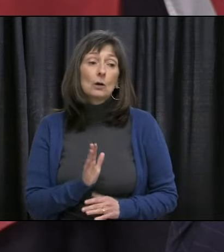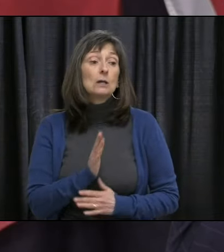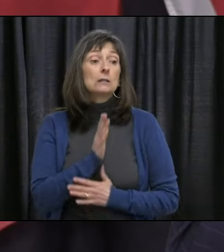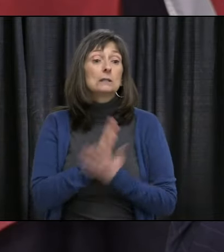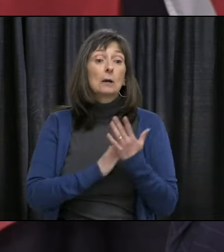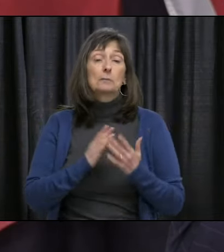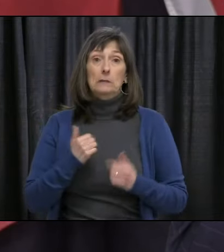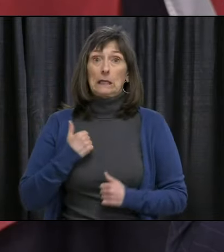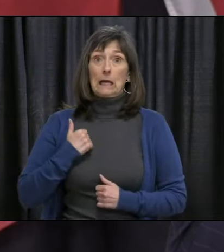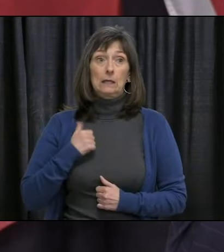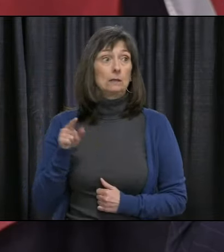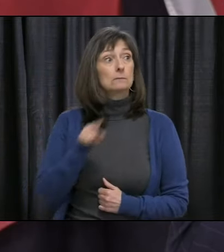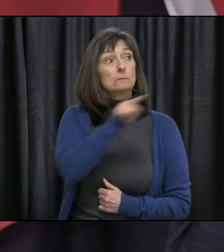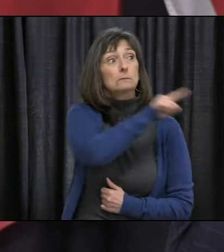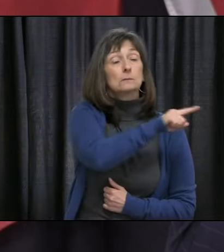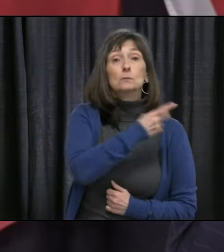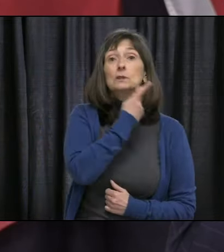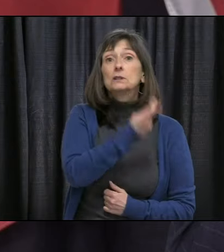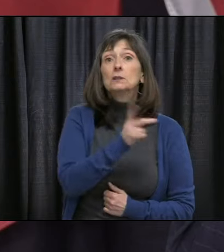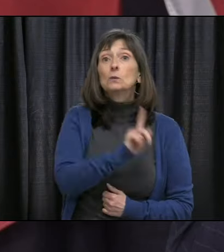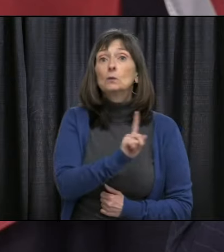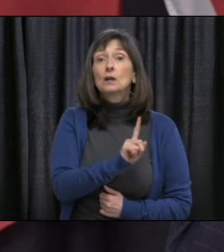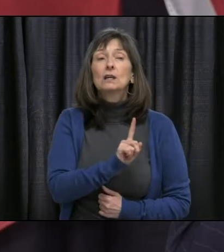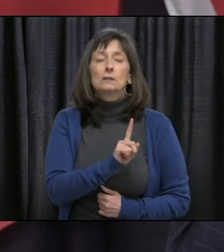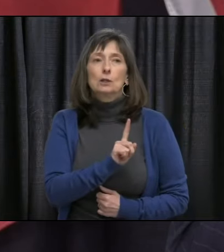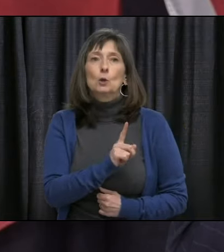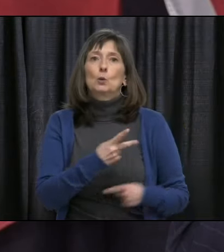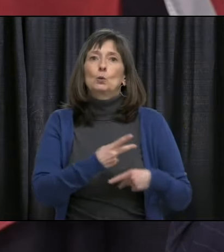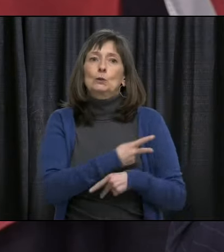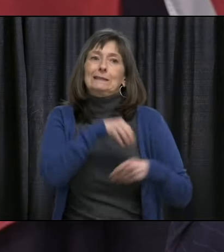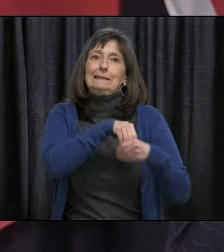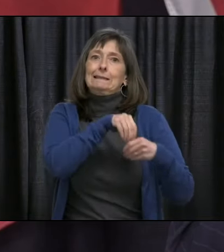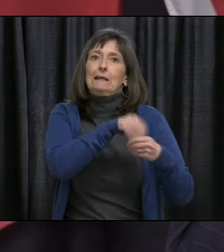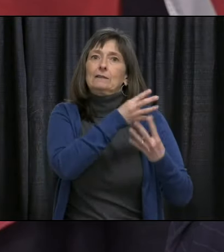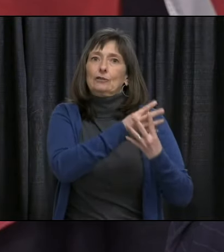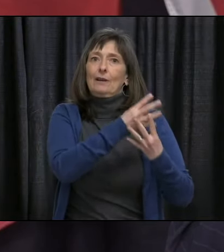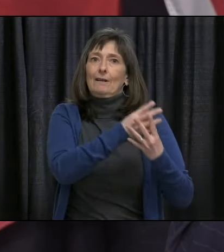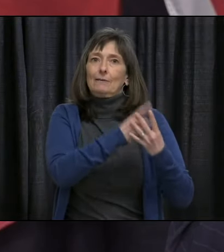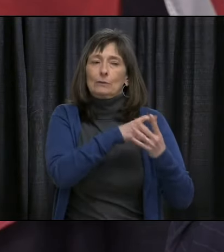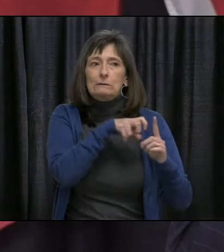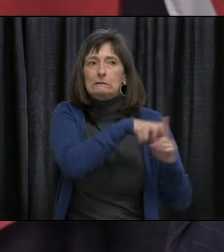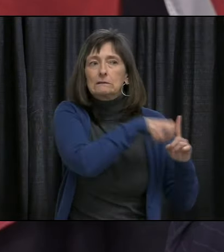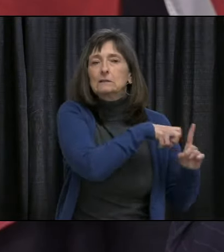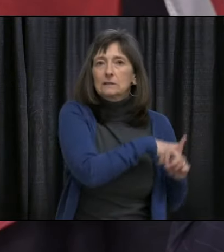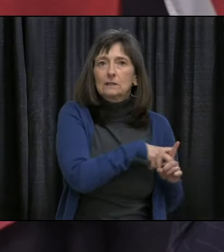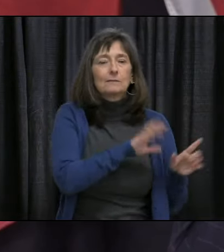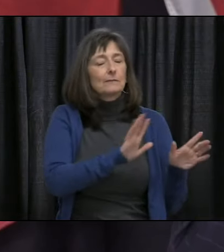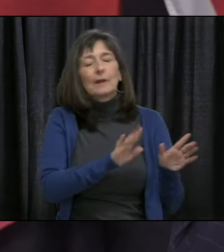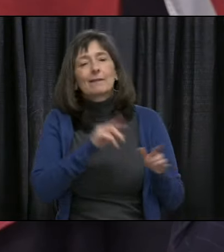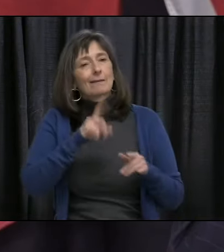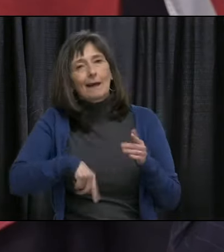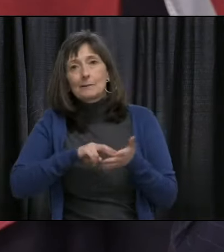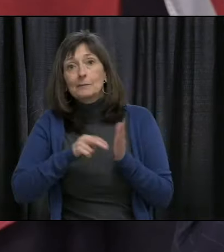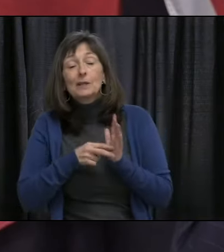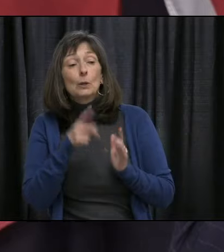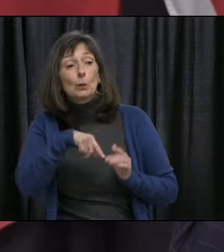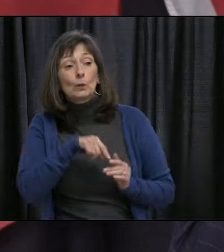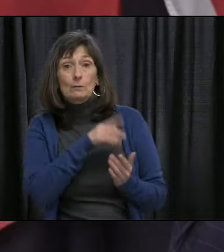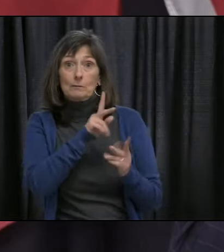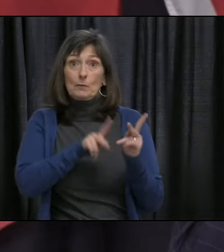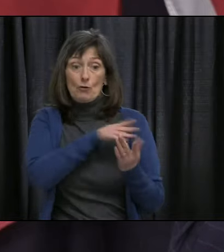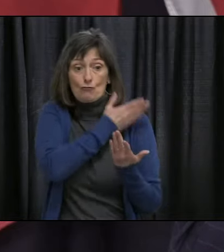within the country are coming from correctional services. So this is about, you know, anybody that was coming into our province without the proper plans,